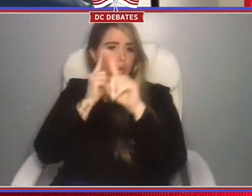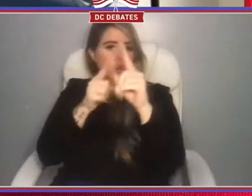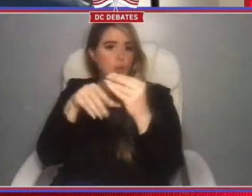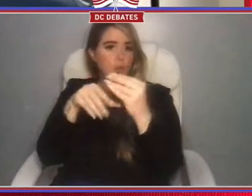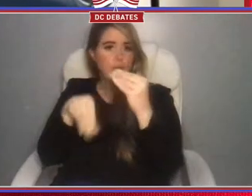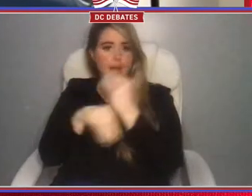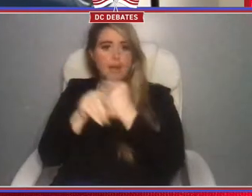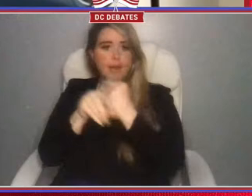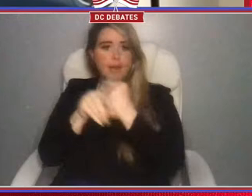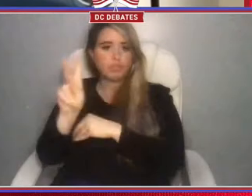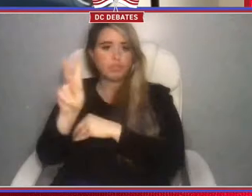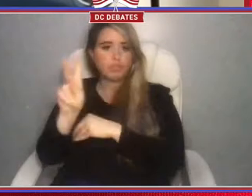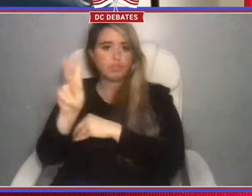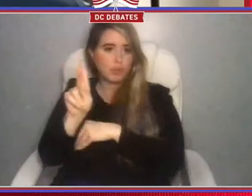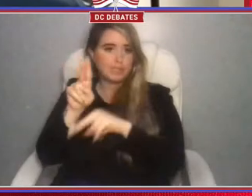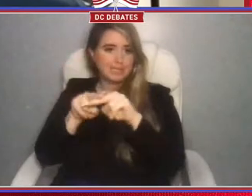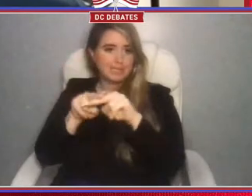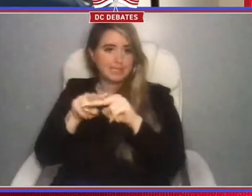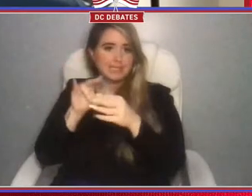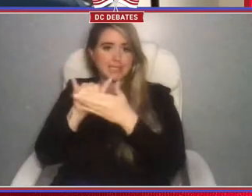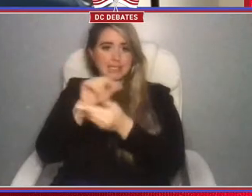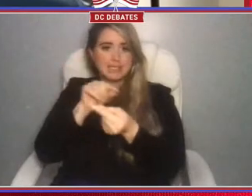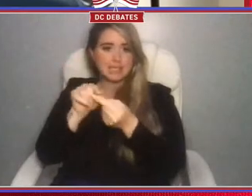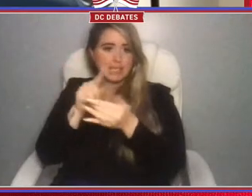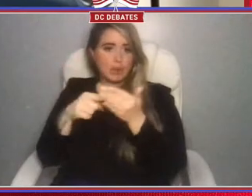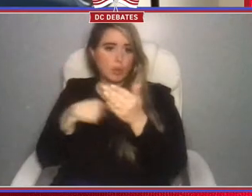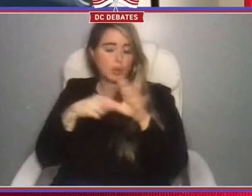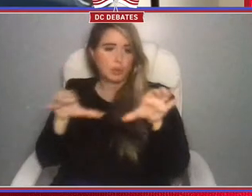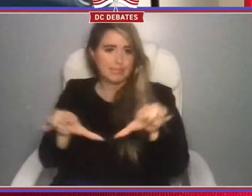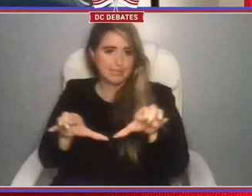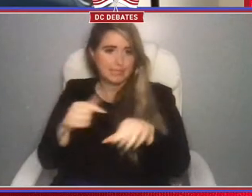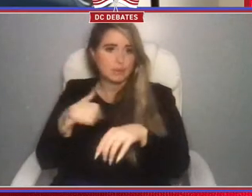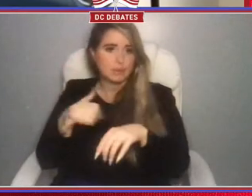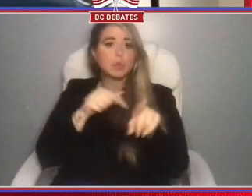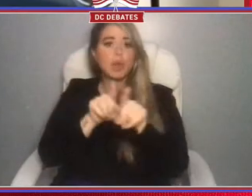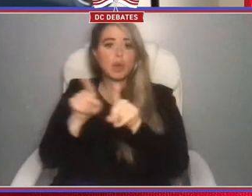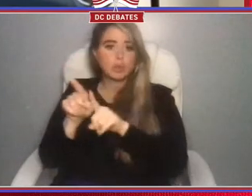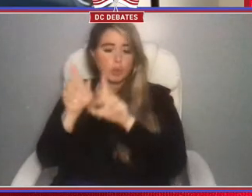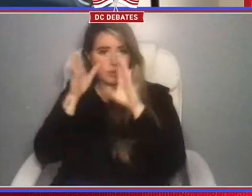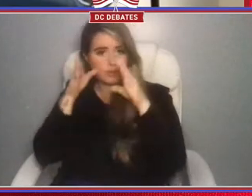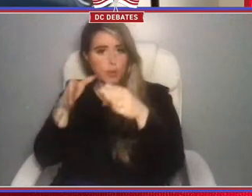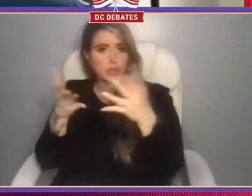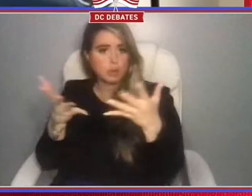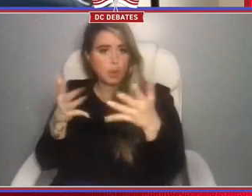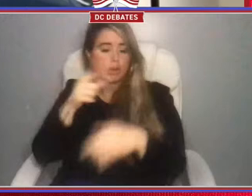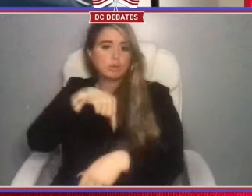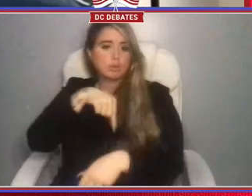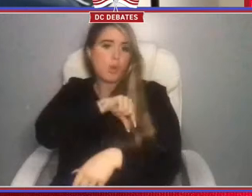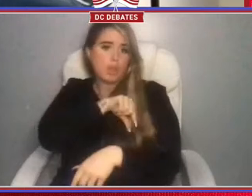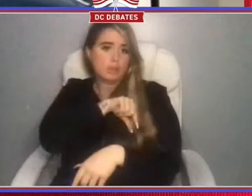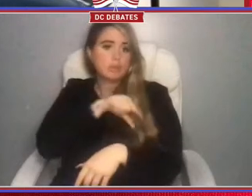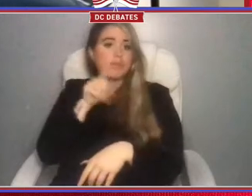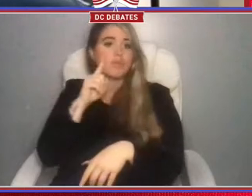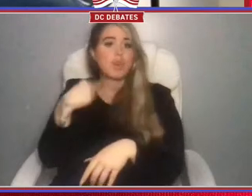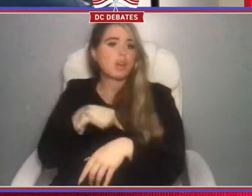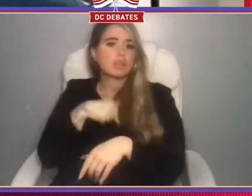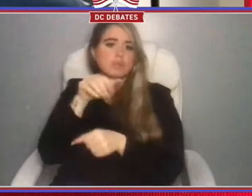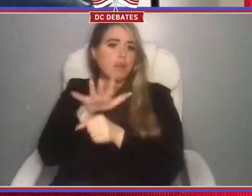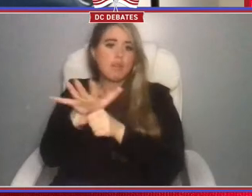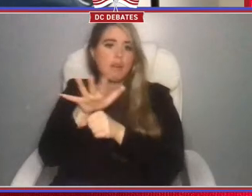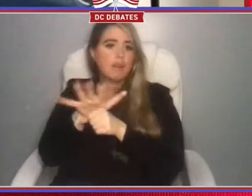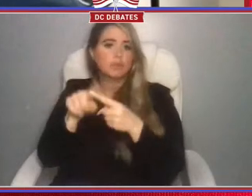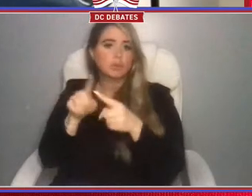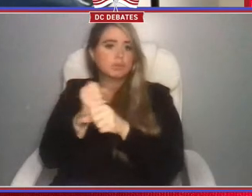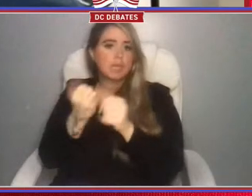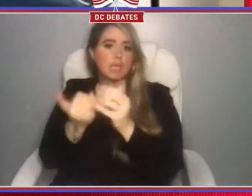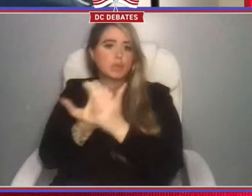and that's exactly what we did. We also have a focus on quality. For us, it's not enough to just create new seats.